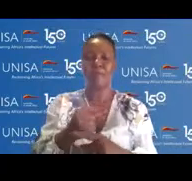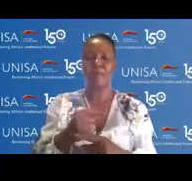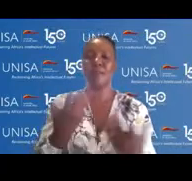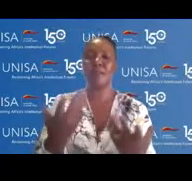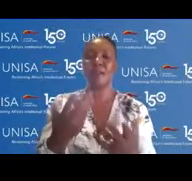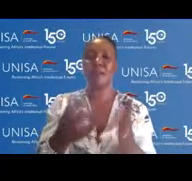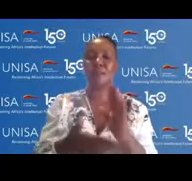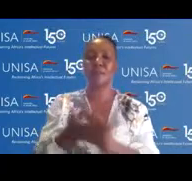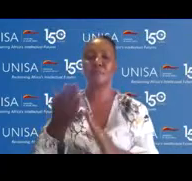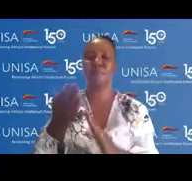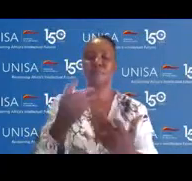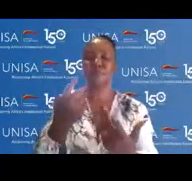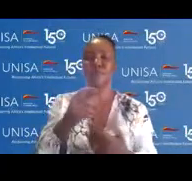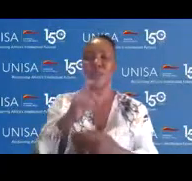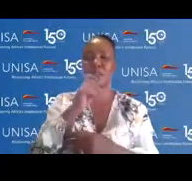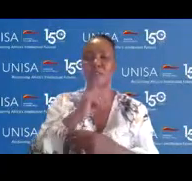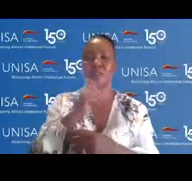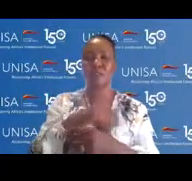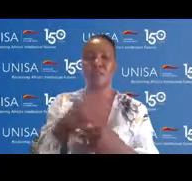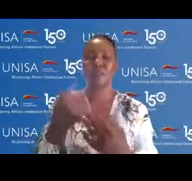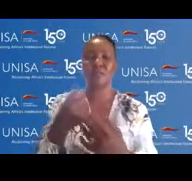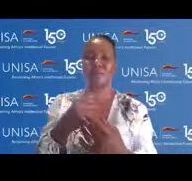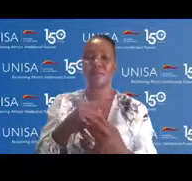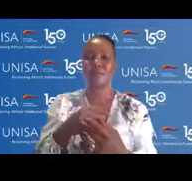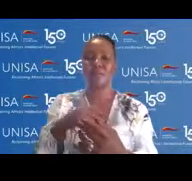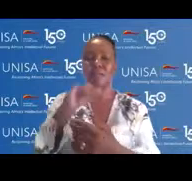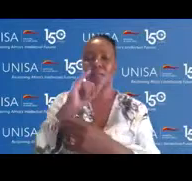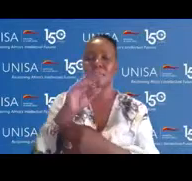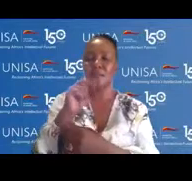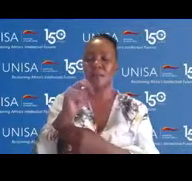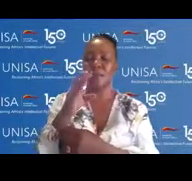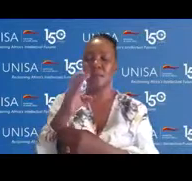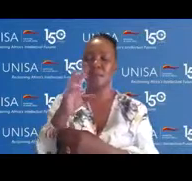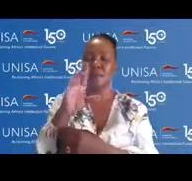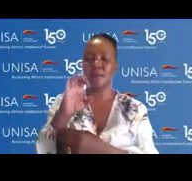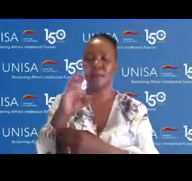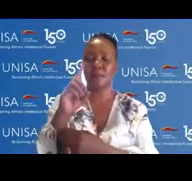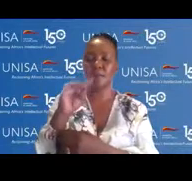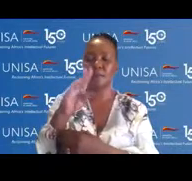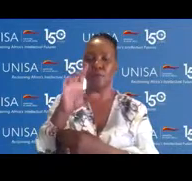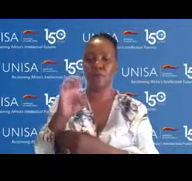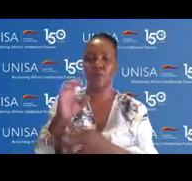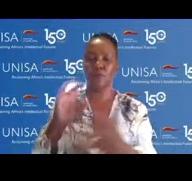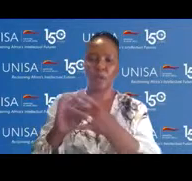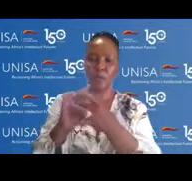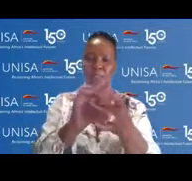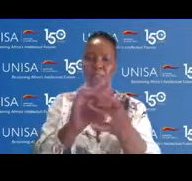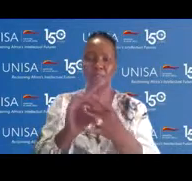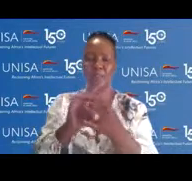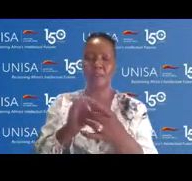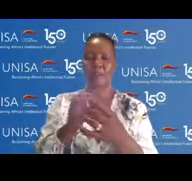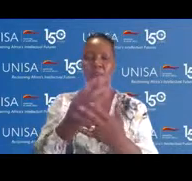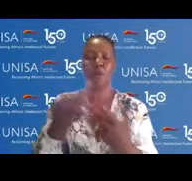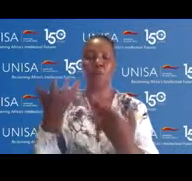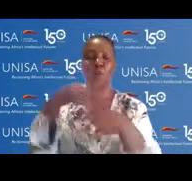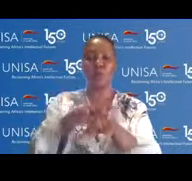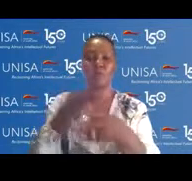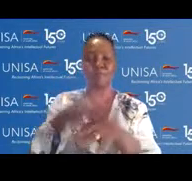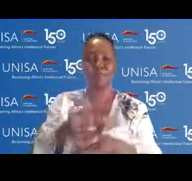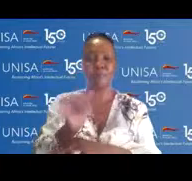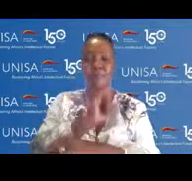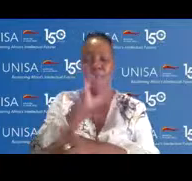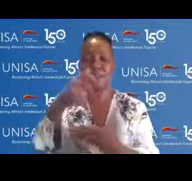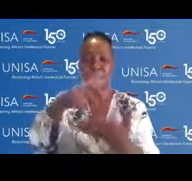me just use them as an example. Credible Connection. I'm going to go on their website. Now this applies to your smartphones